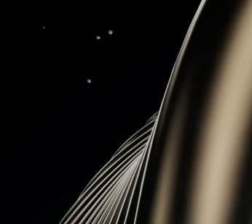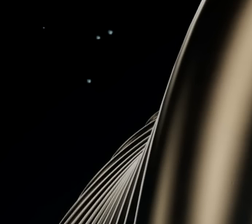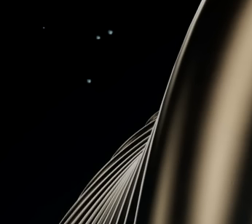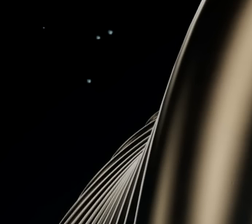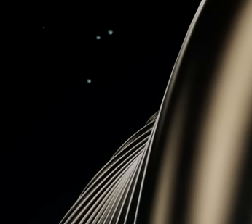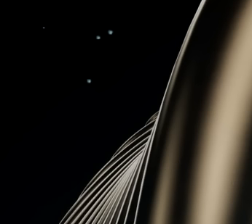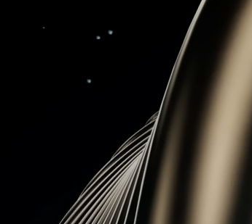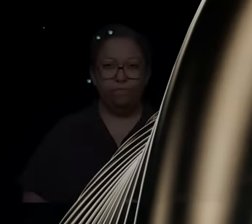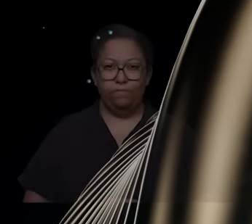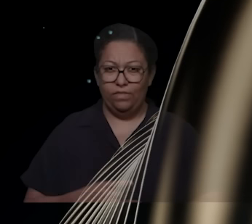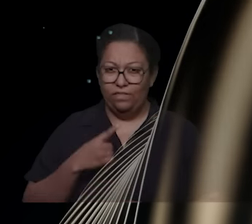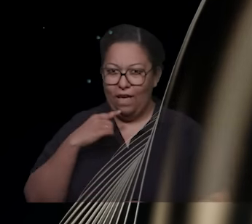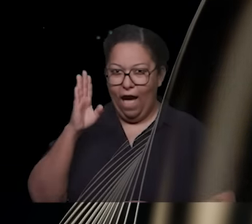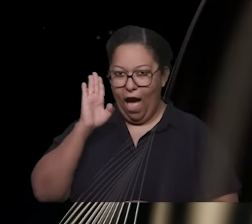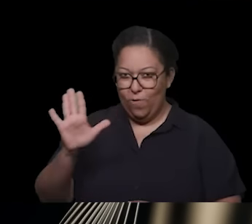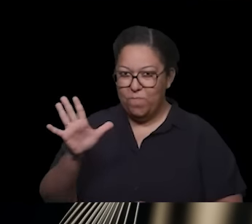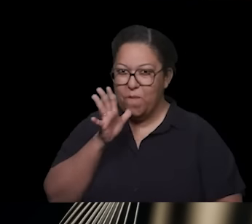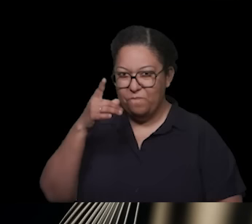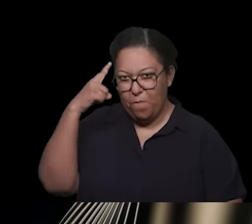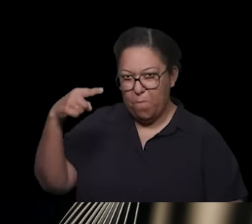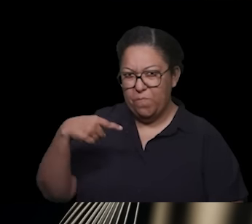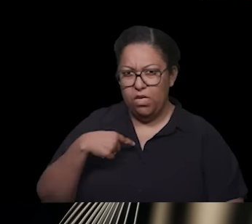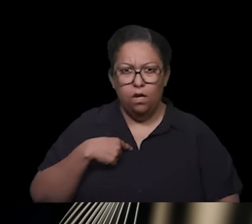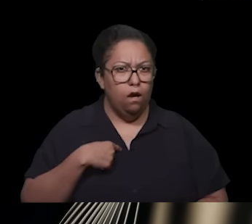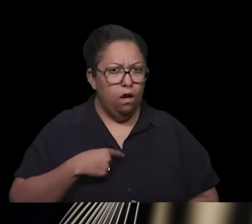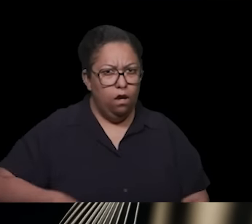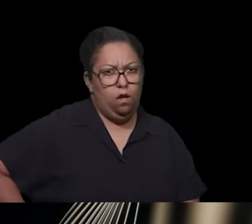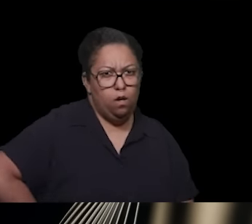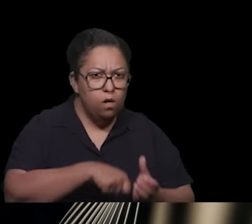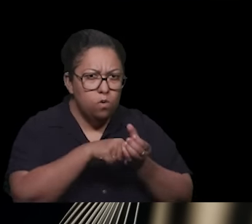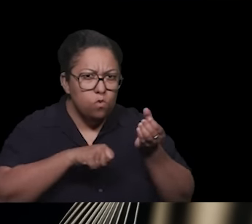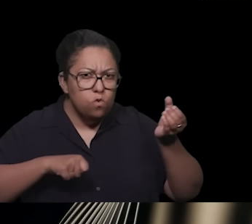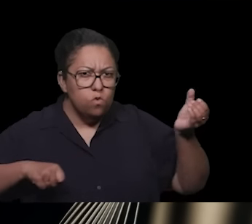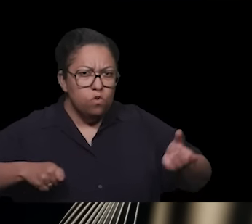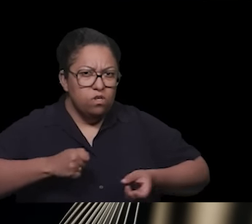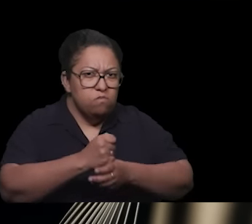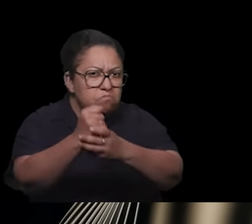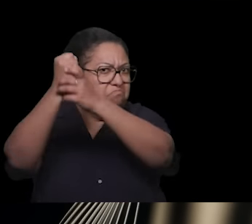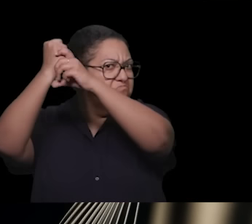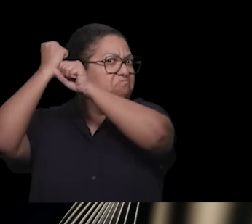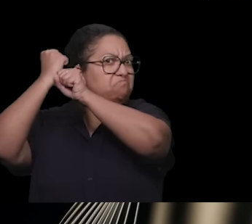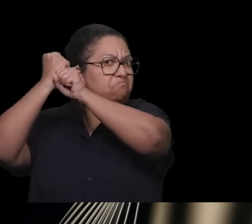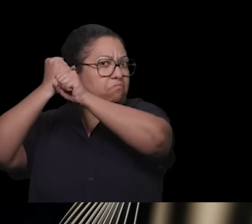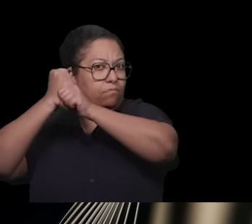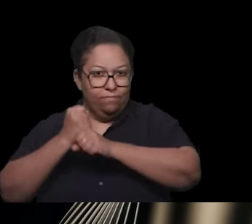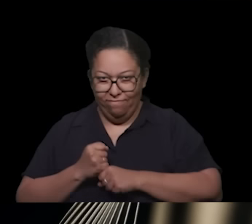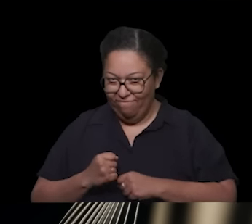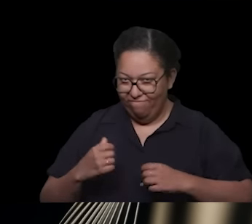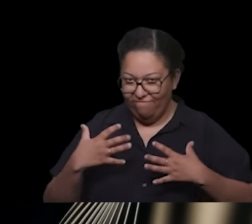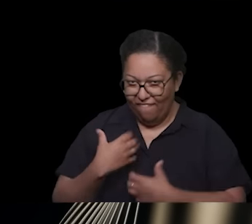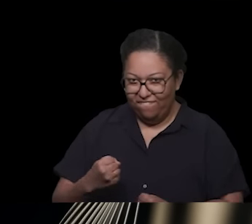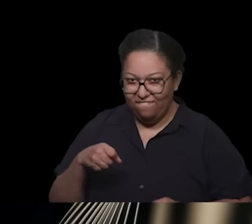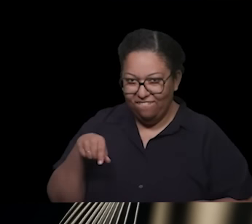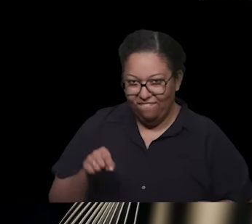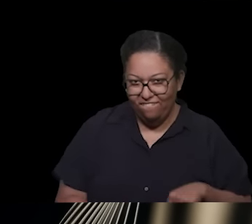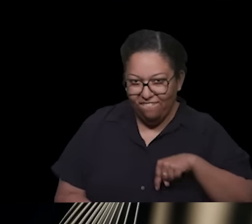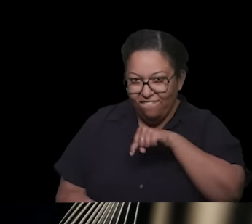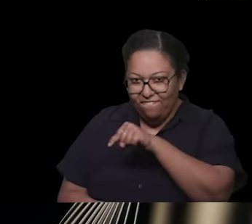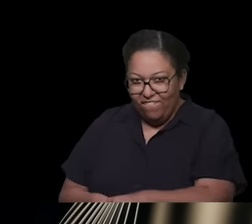Baldwin. Voice talent Kelly Brennan. Say hi to your mommy for me. Percy readies his sword, holding it up beside his head. Ari